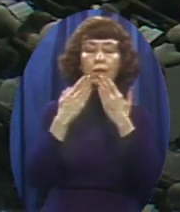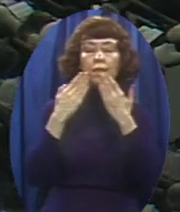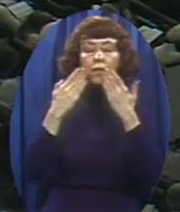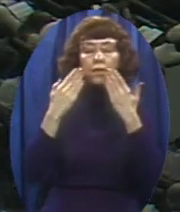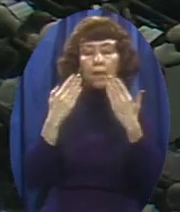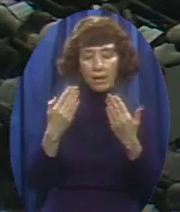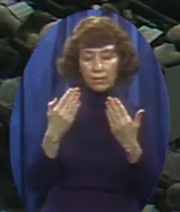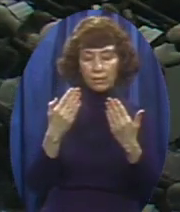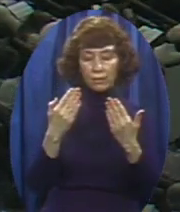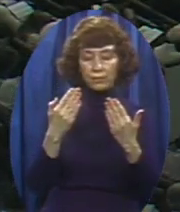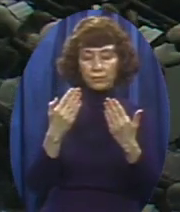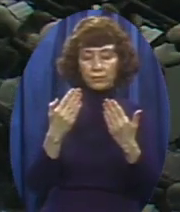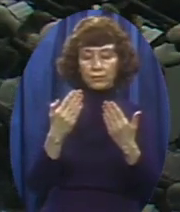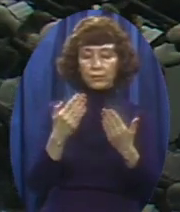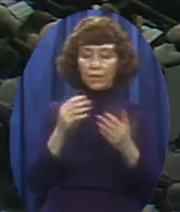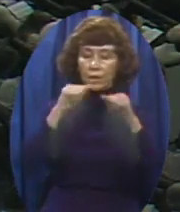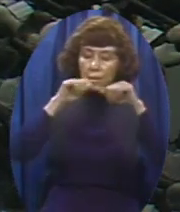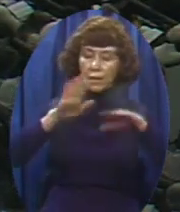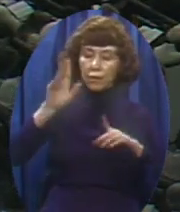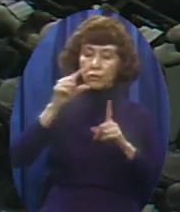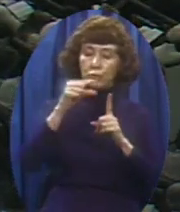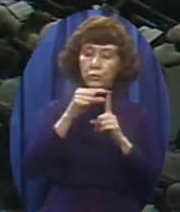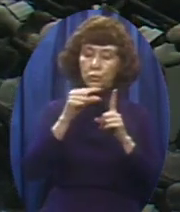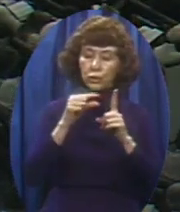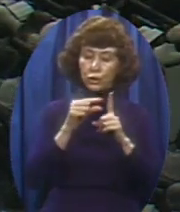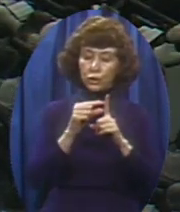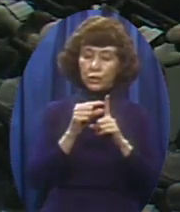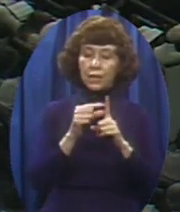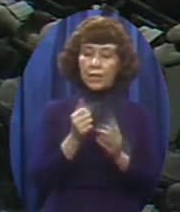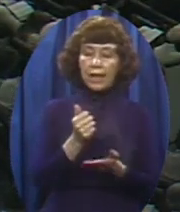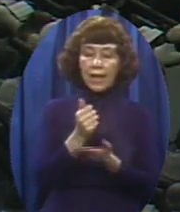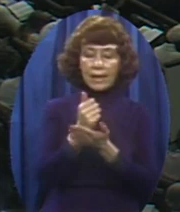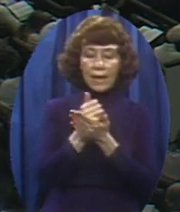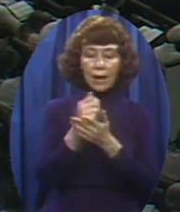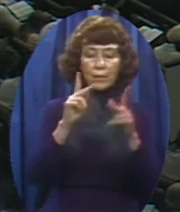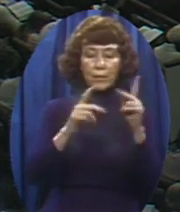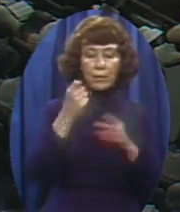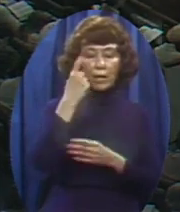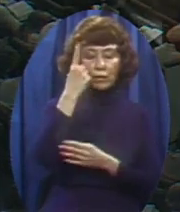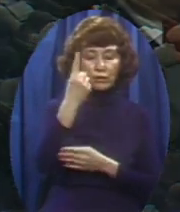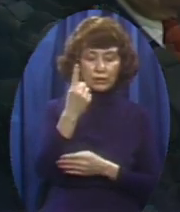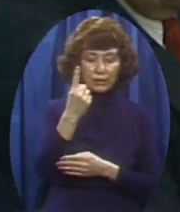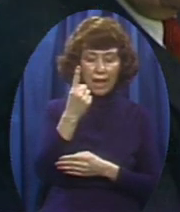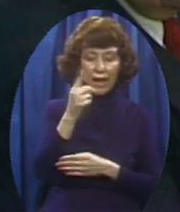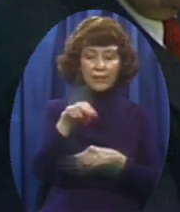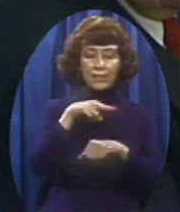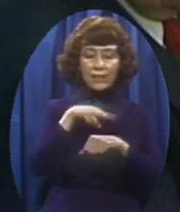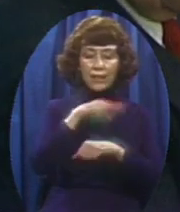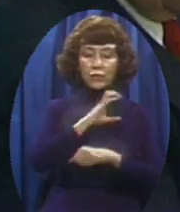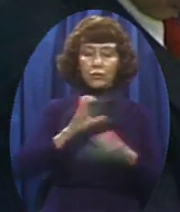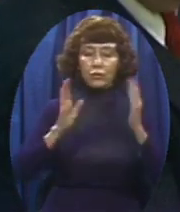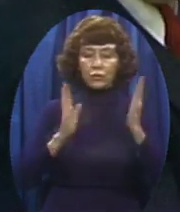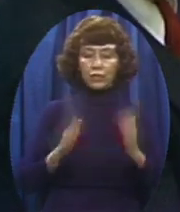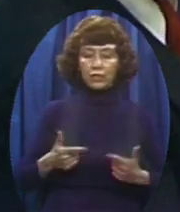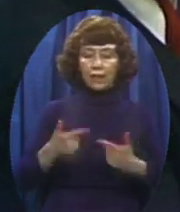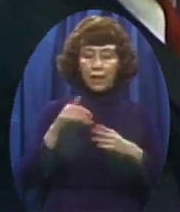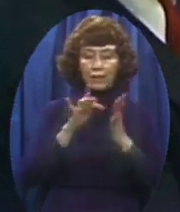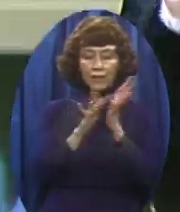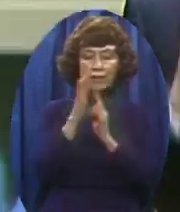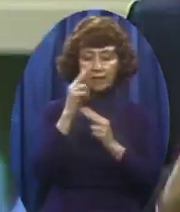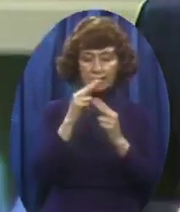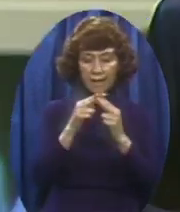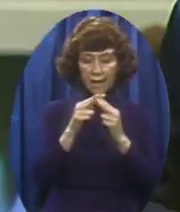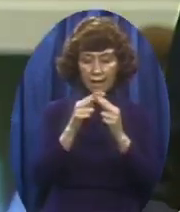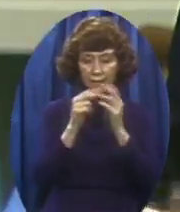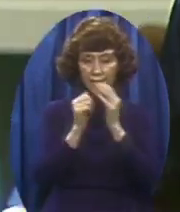to understand the supernatural nature of the Christian life. In Jesus' name, amen.